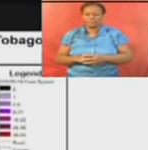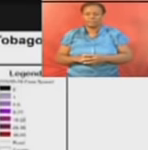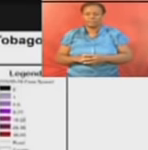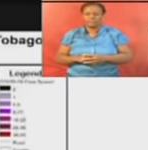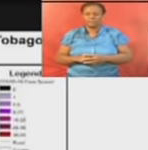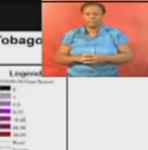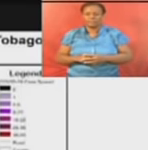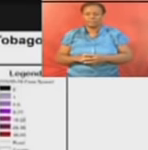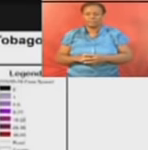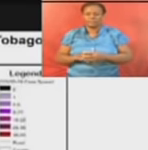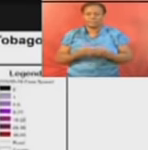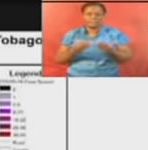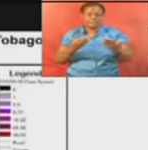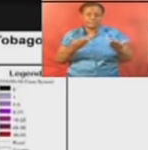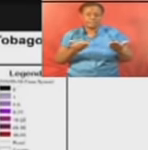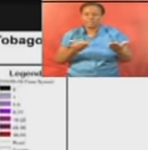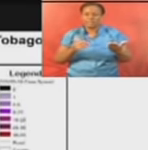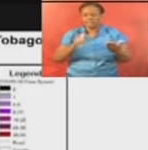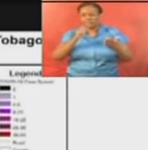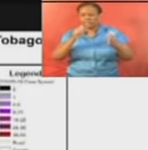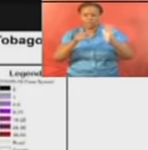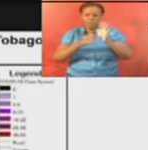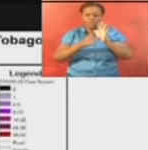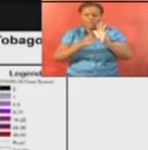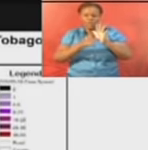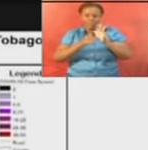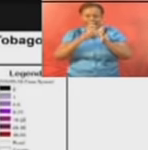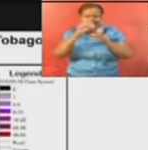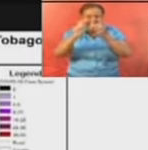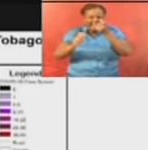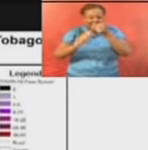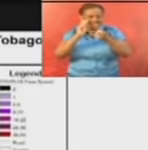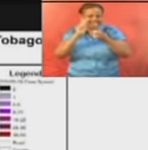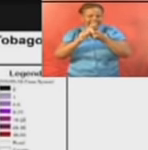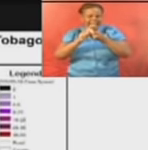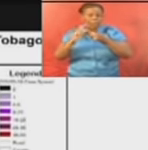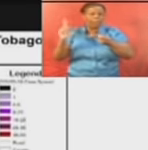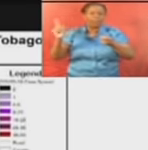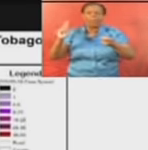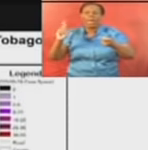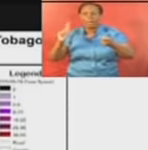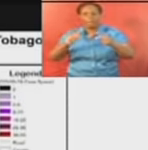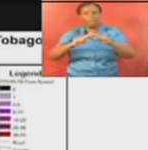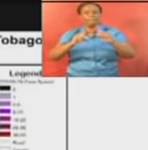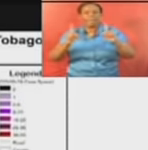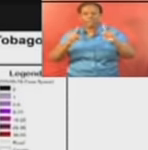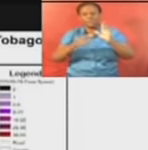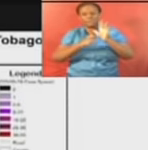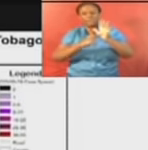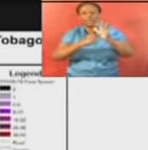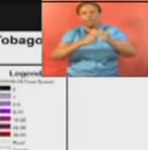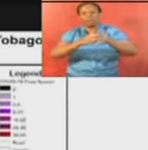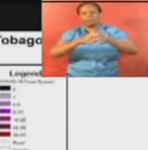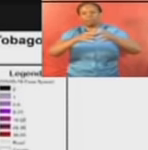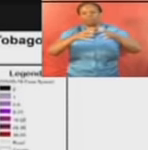specific pinpoints of where individual cases may lie, shows numbers of cases by a smaller geographic area than a